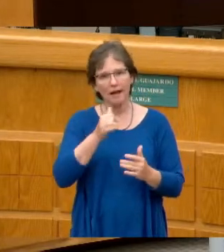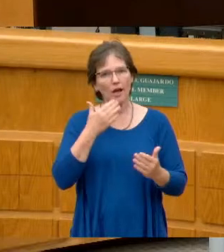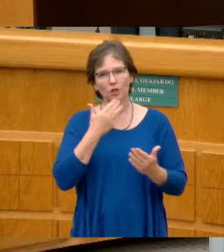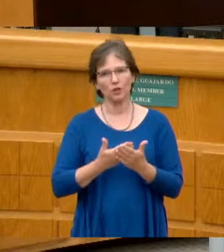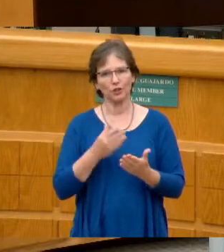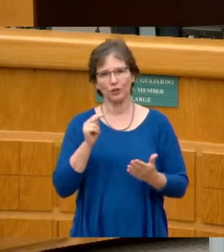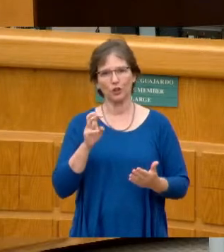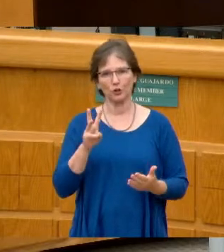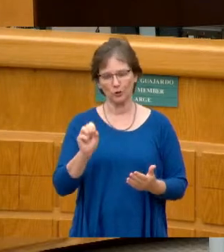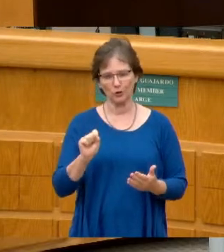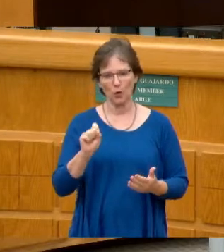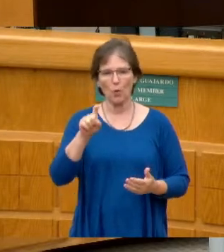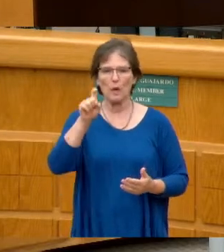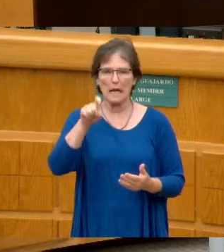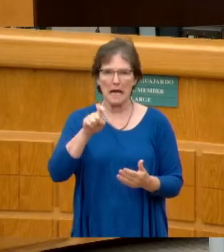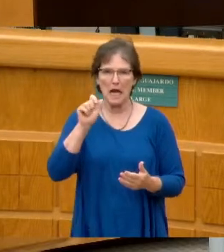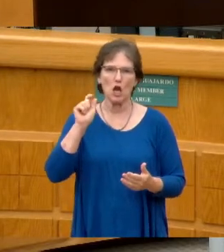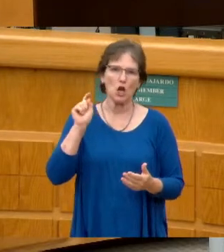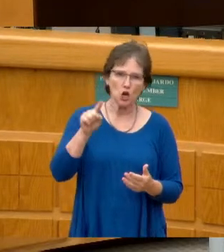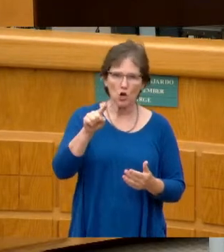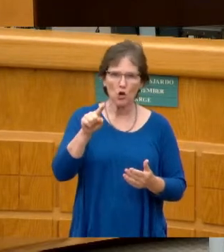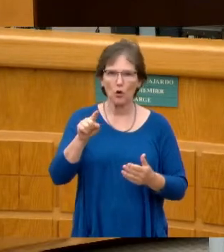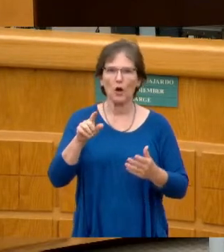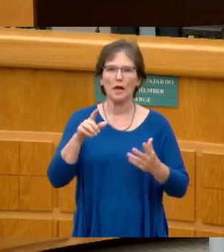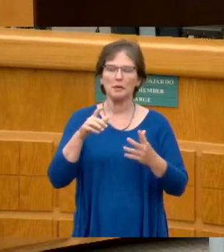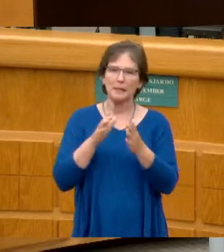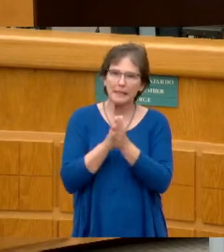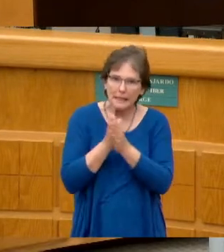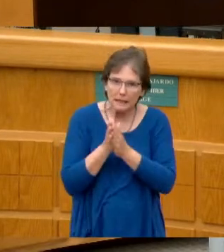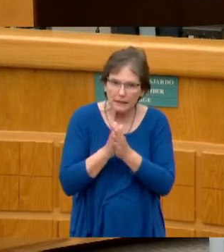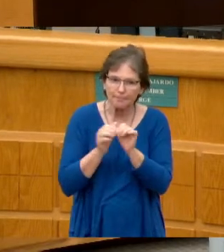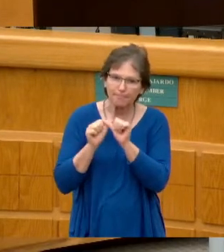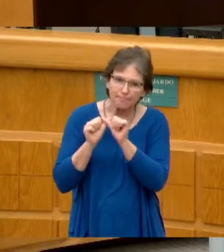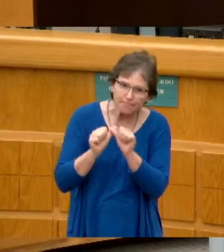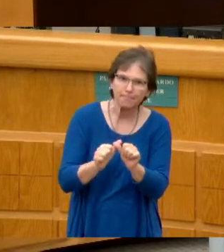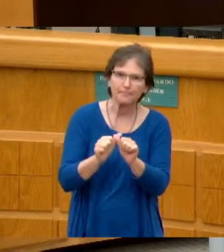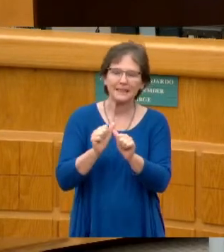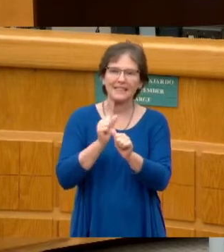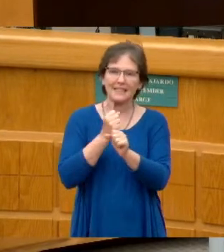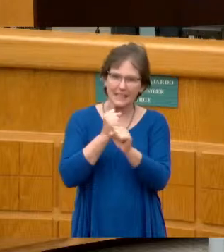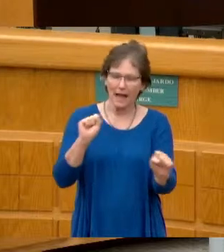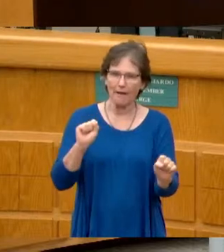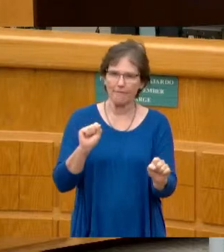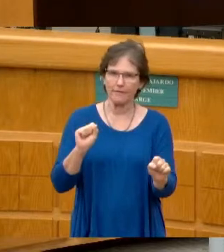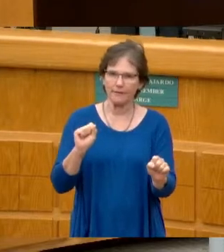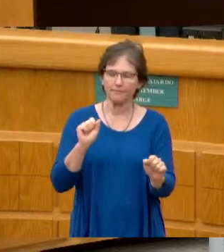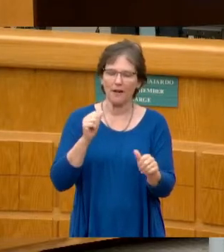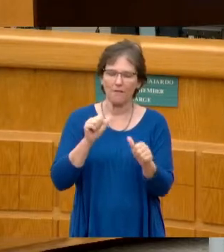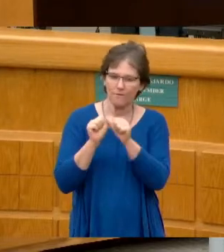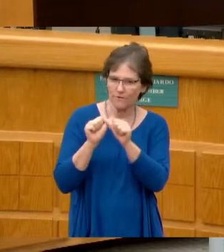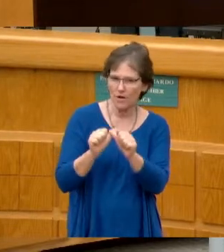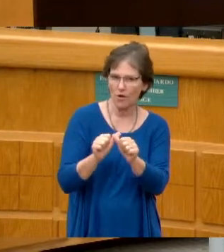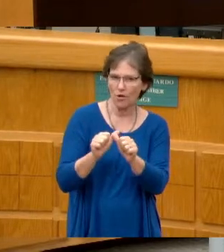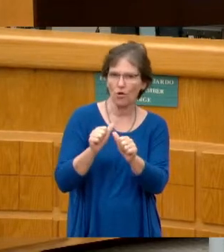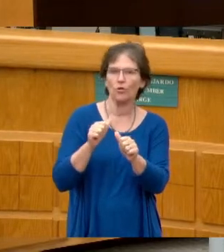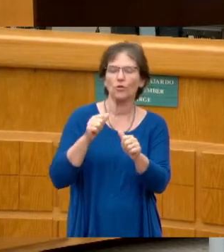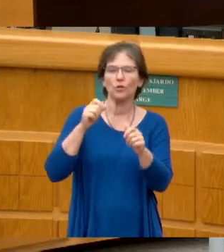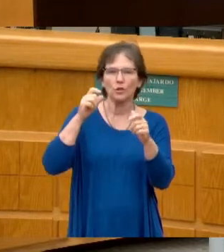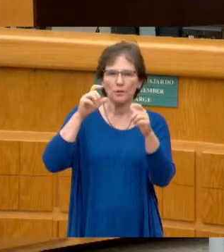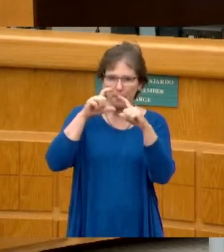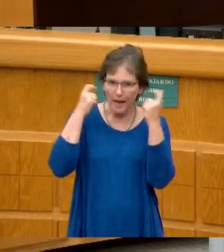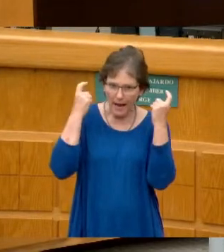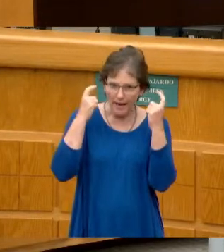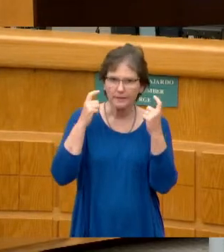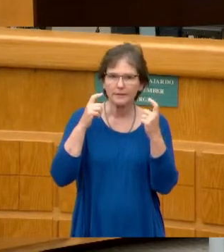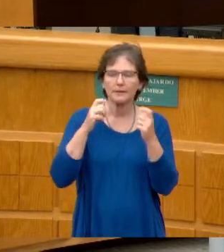wrong direction, which is not good information, but it's we need to make sure that we're working together to